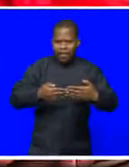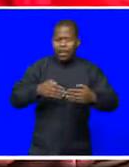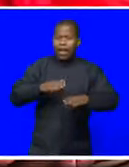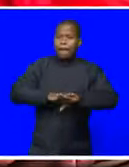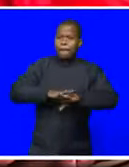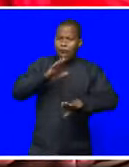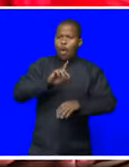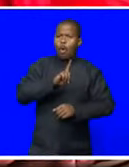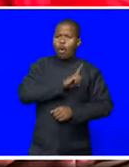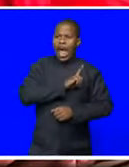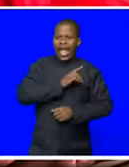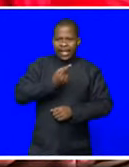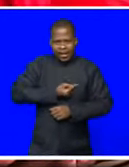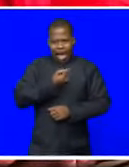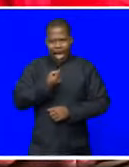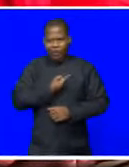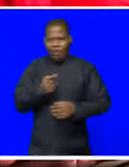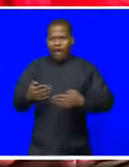because I care.